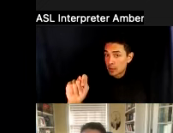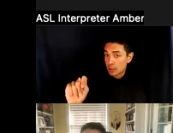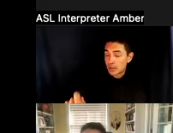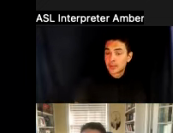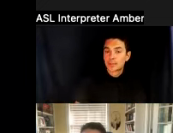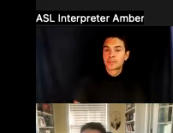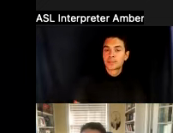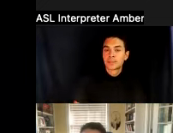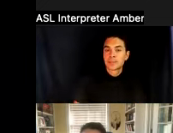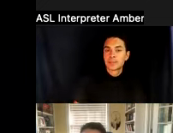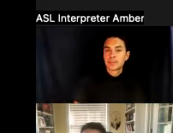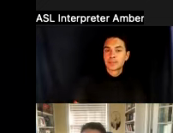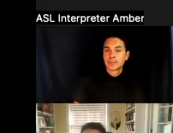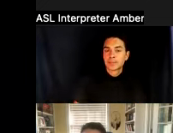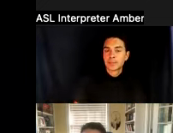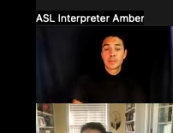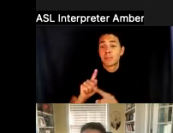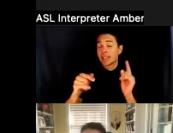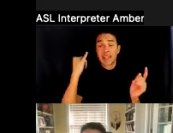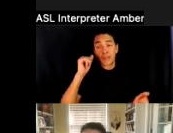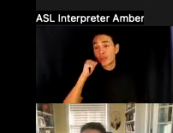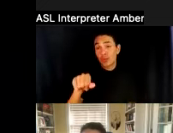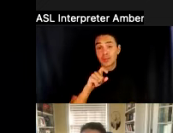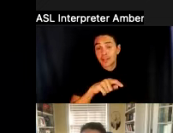mean, if the girl needs to, or the